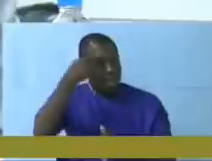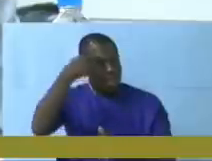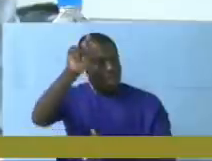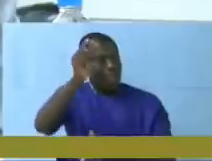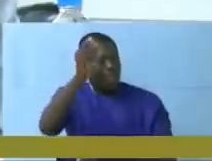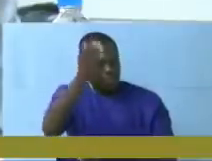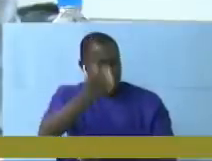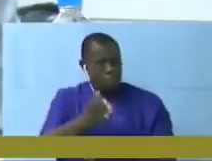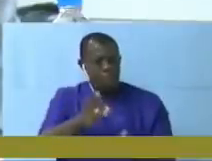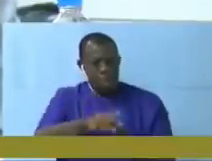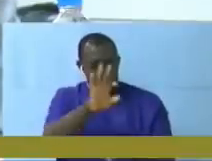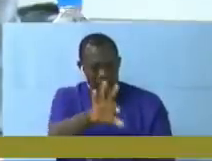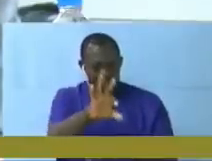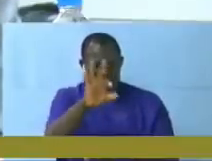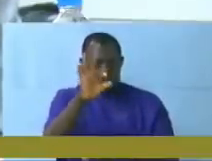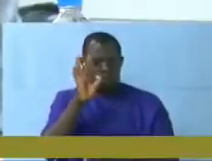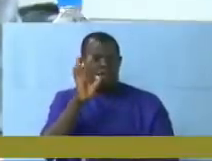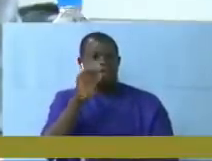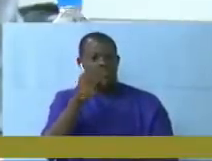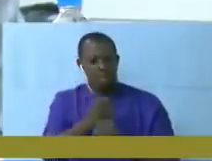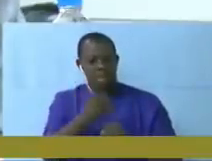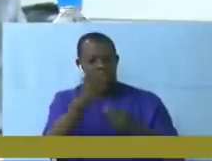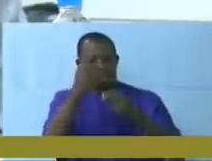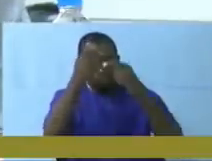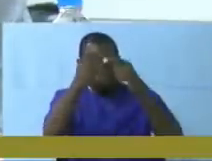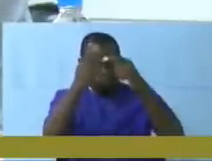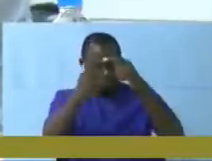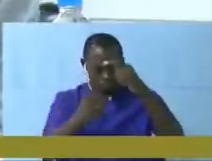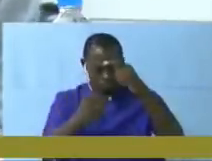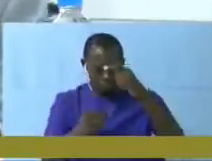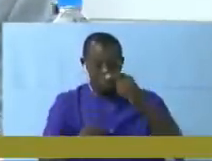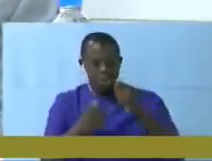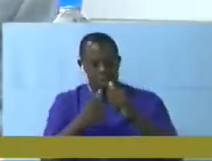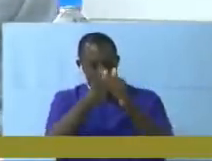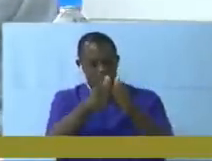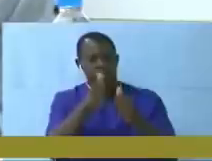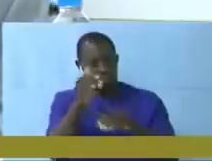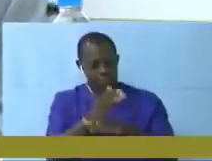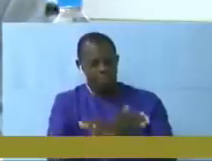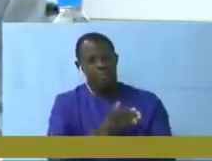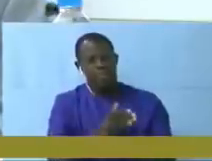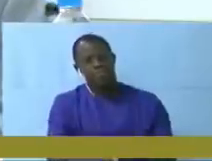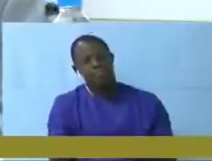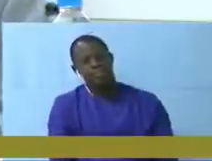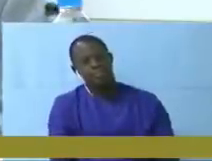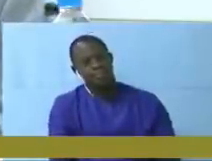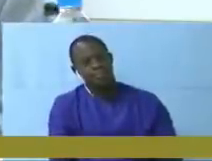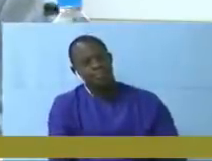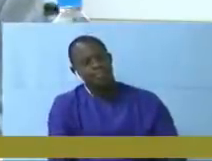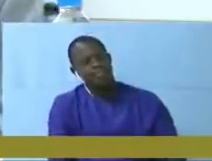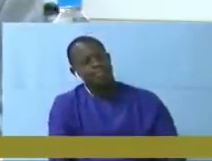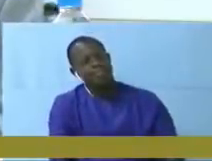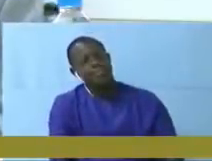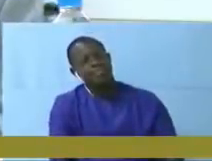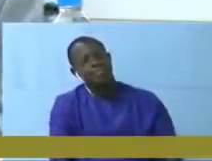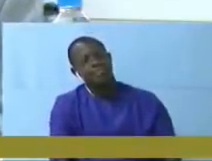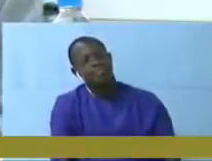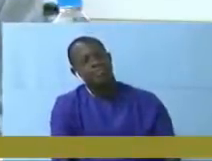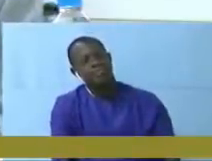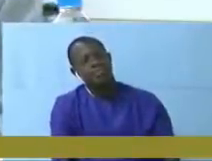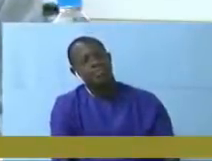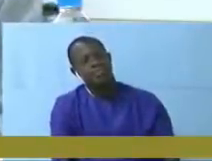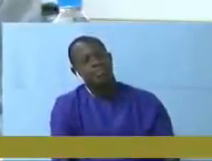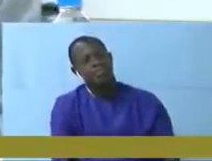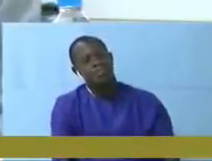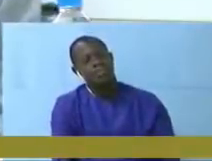to the positions I just listed. Rek ñu woné tamene dal seen makama miñ leen tan ak seen niñ maccé ci walu liggéey mu dal dina